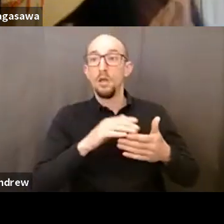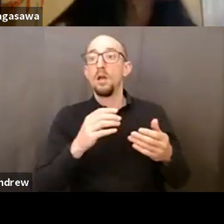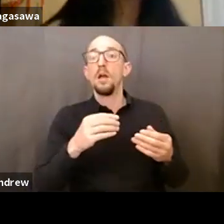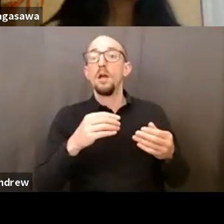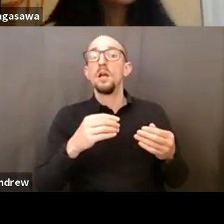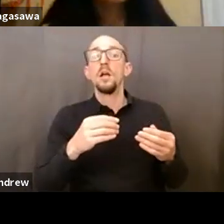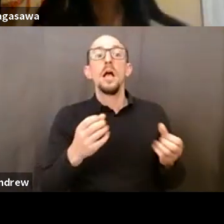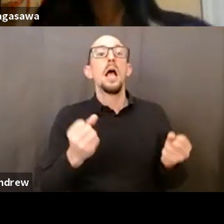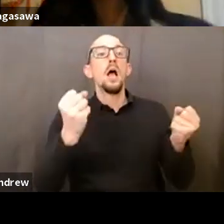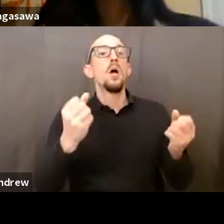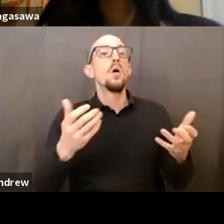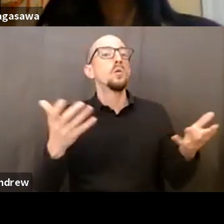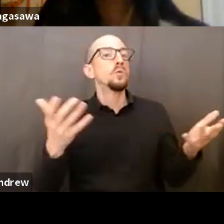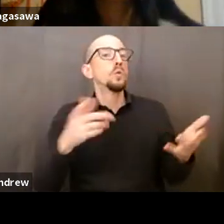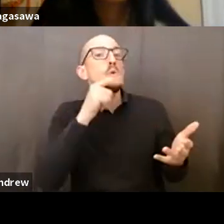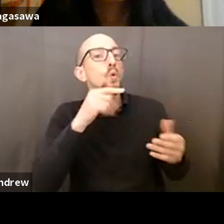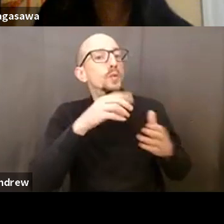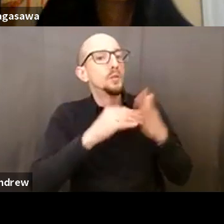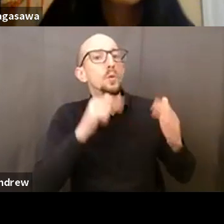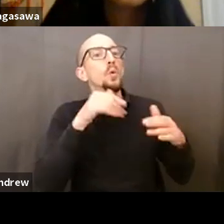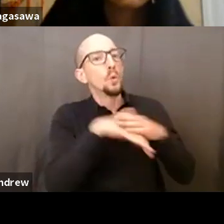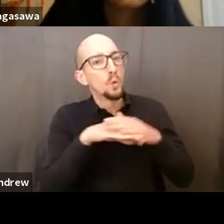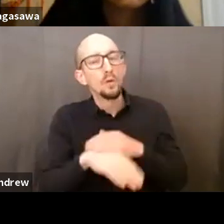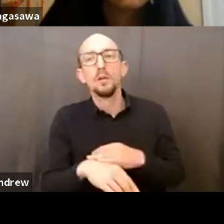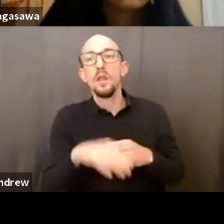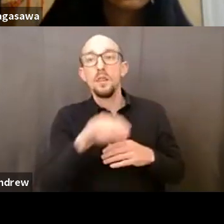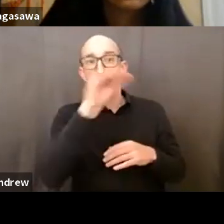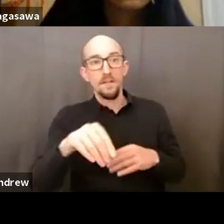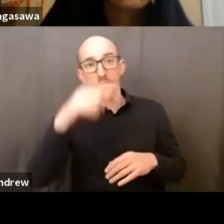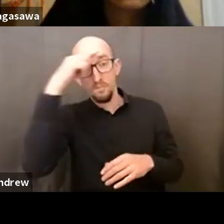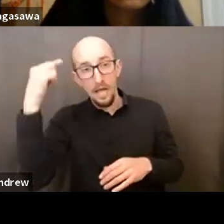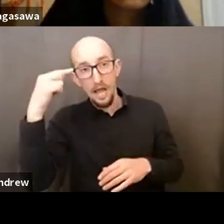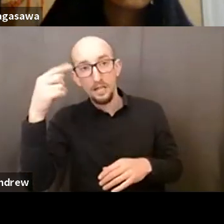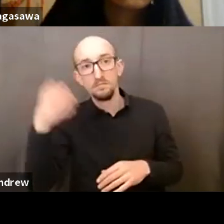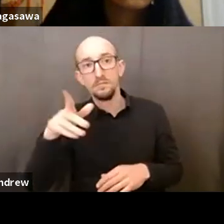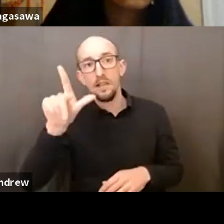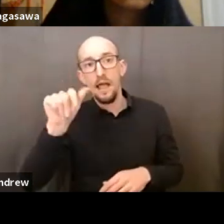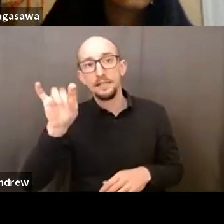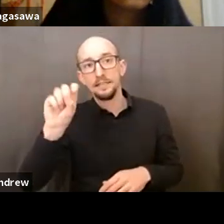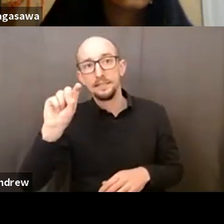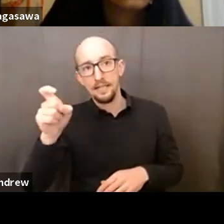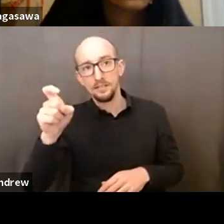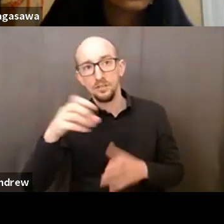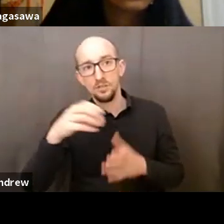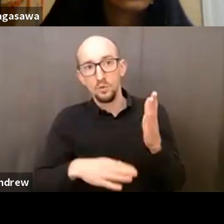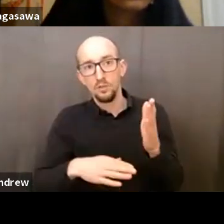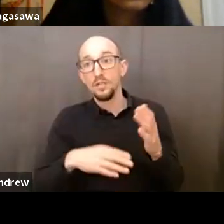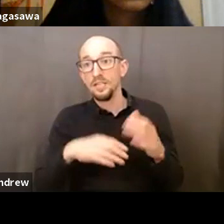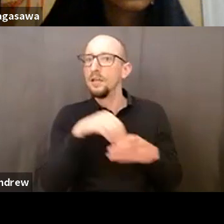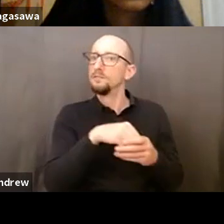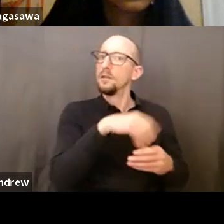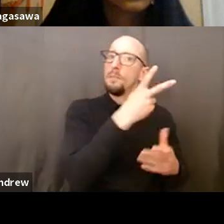of Black Latinx students at both Latin Academy and the O'Brien is